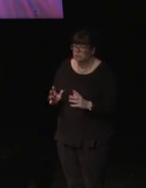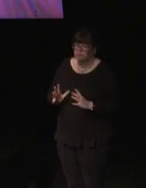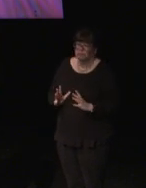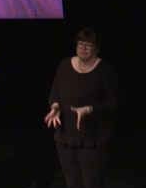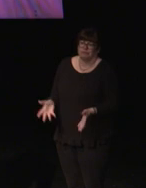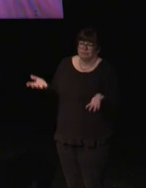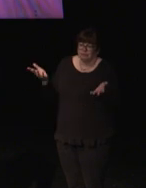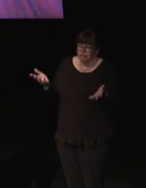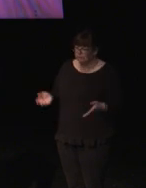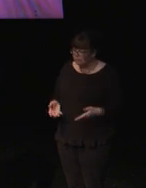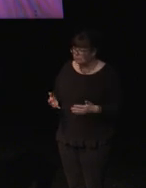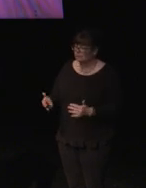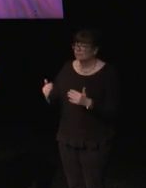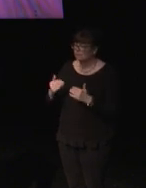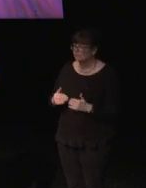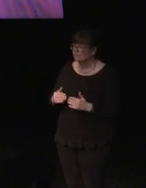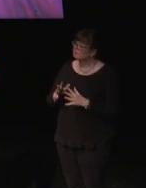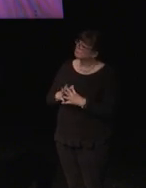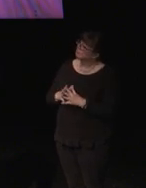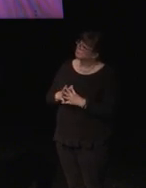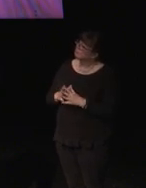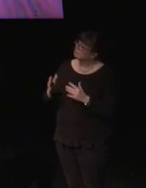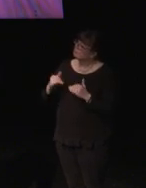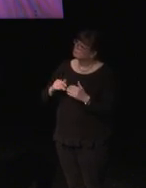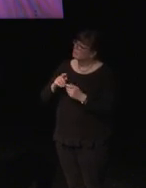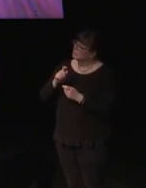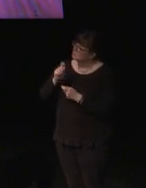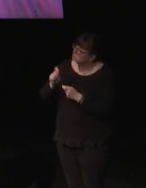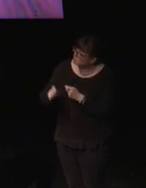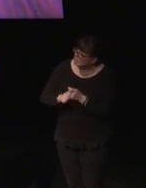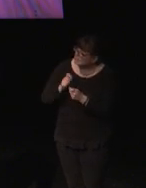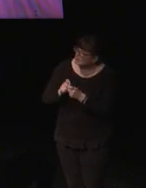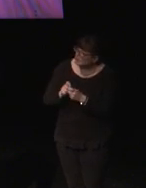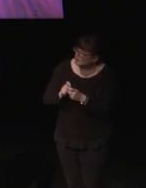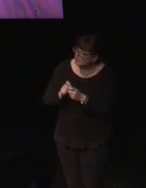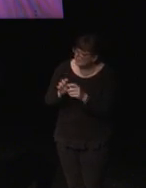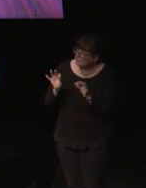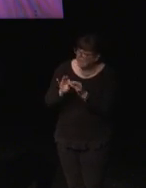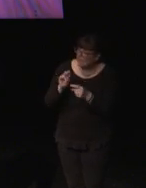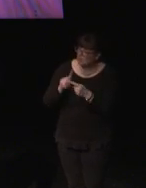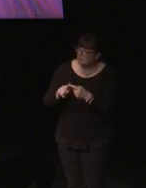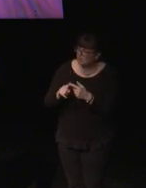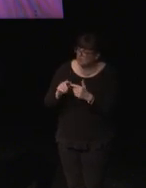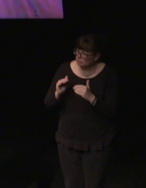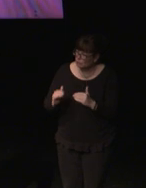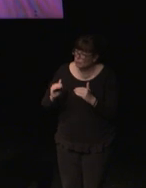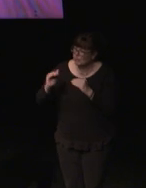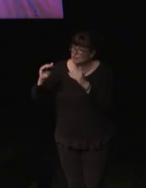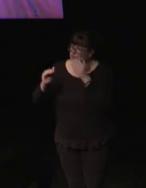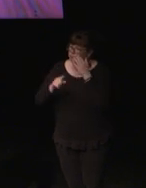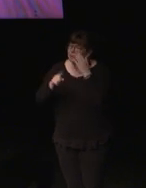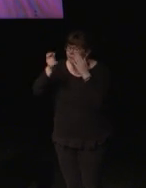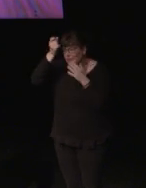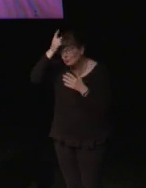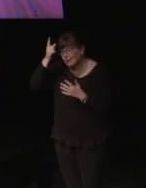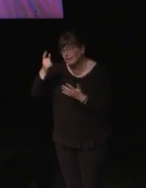are good examples. I don't really have one for this precision and vital to progression, but you guys get it.